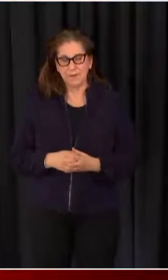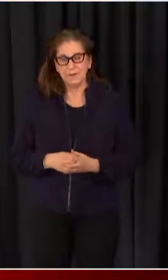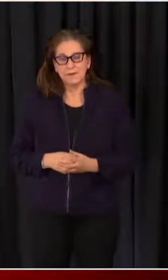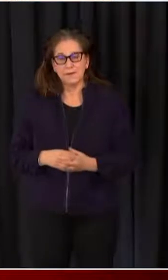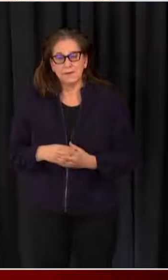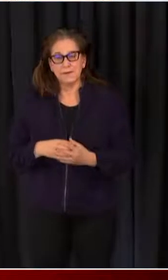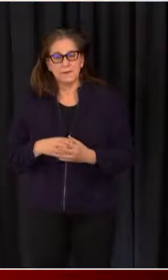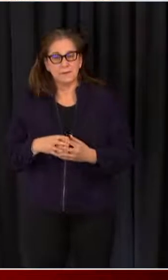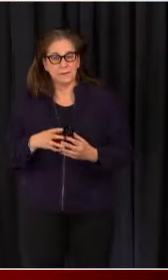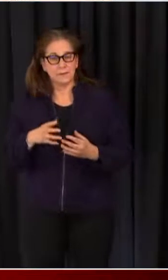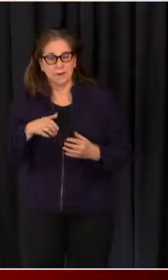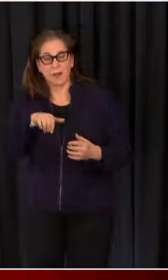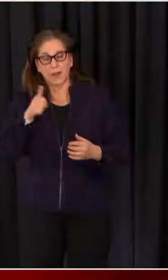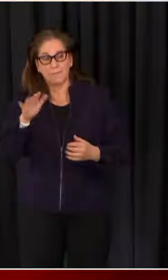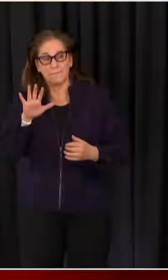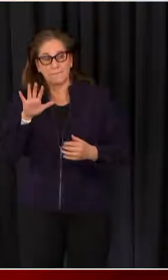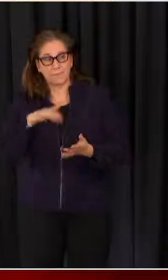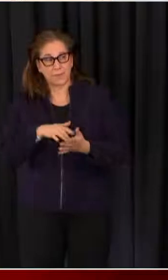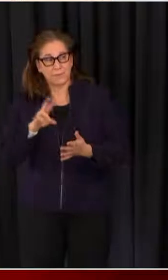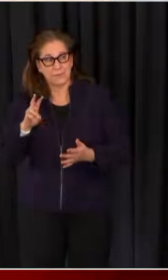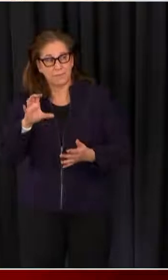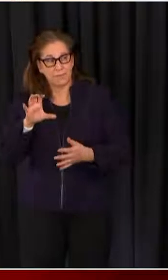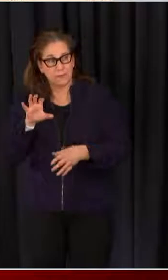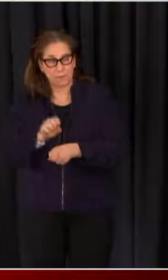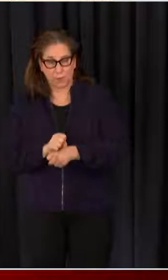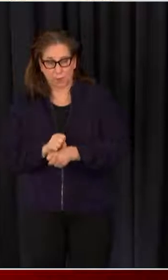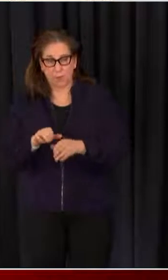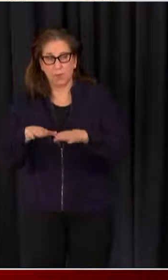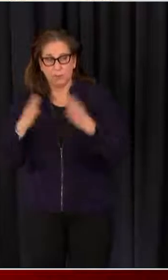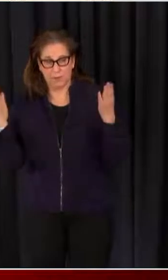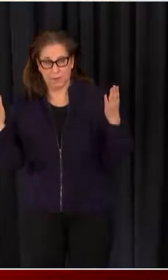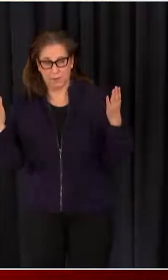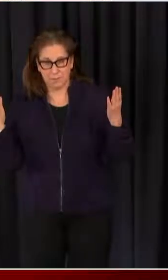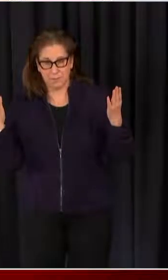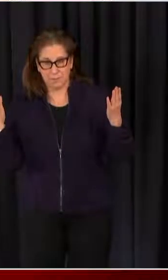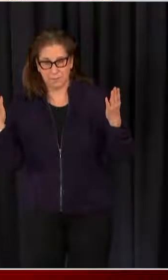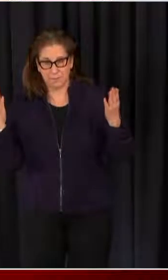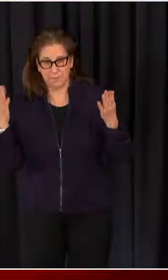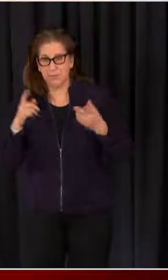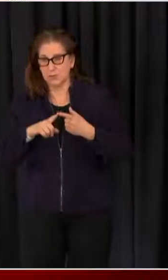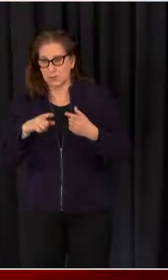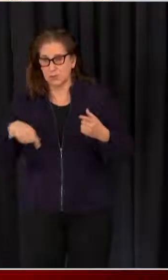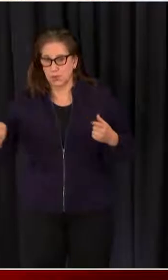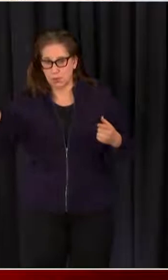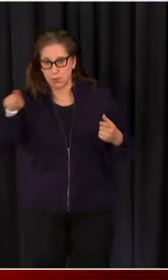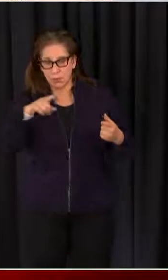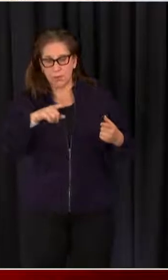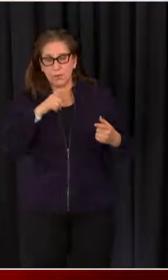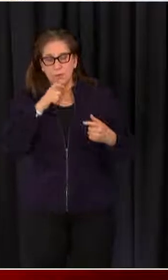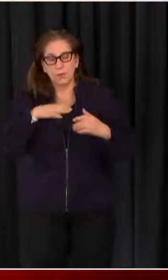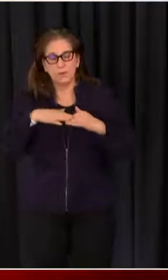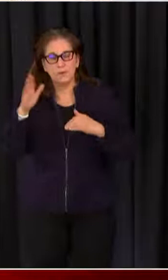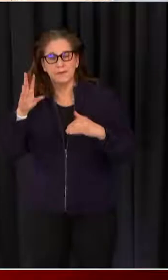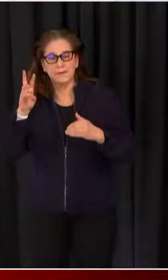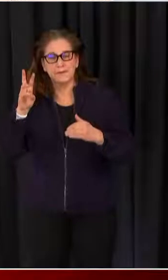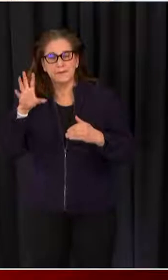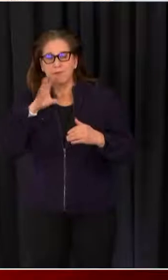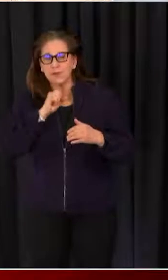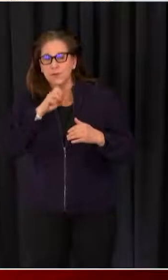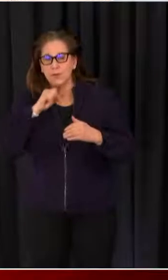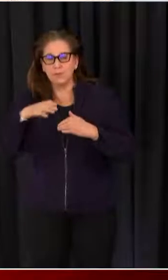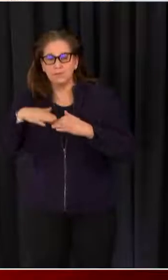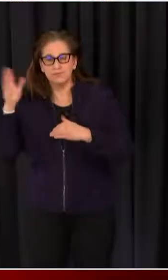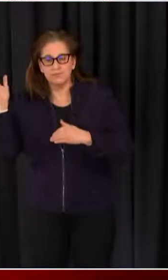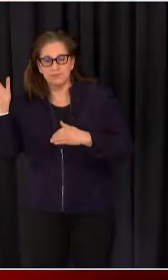another 5,700 appointments will be open also to DC residents 65 years or older